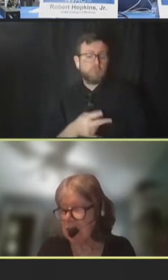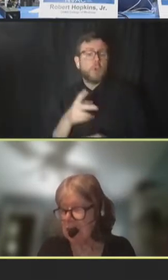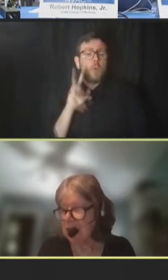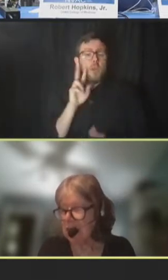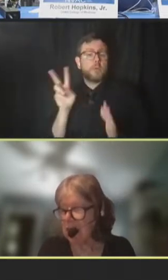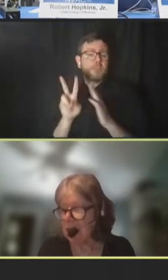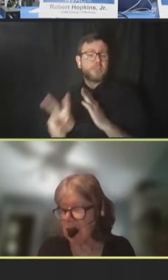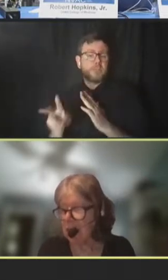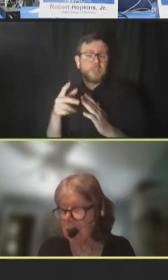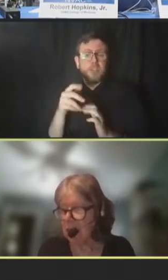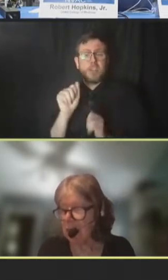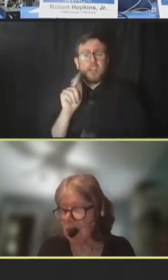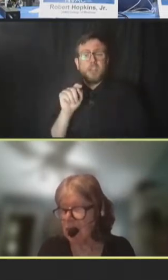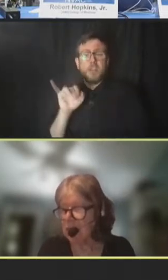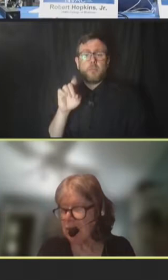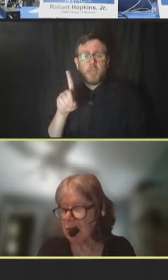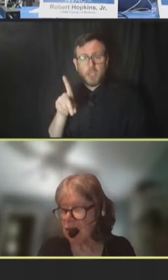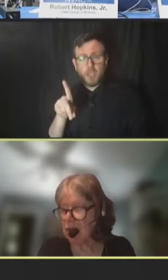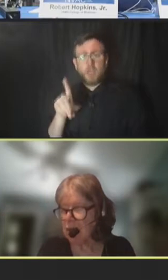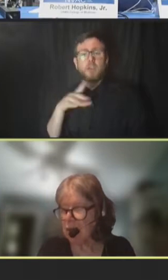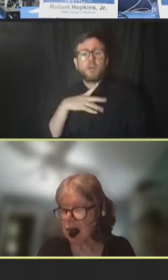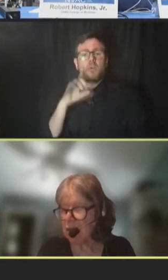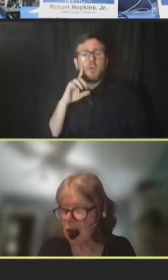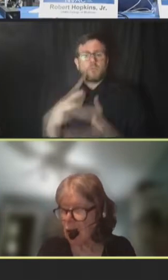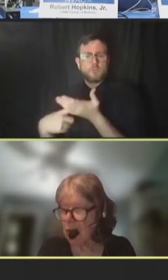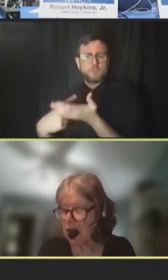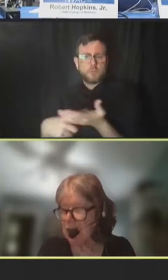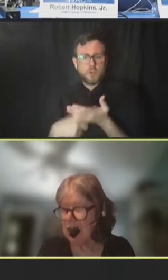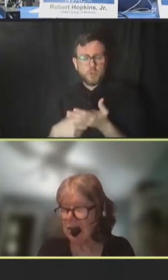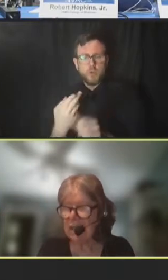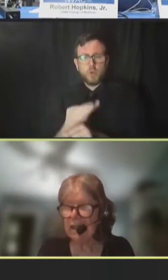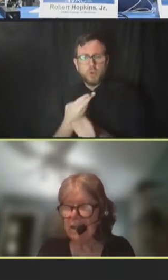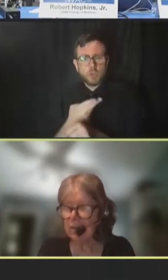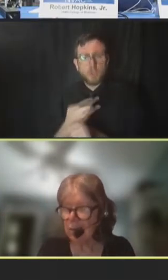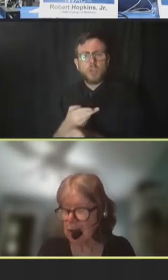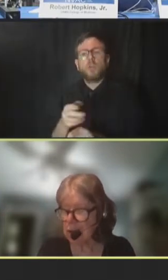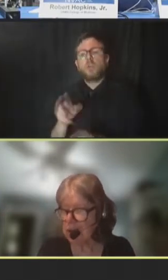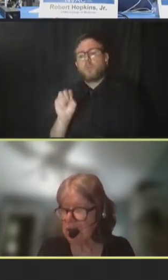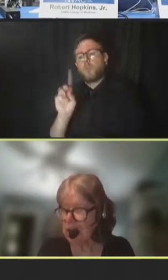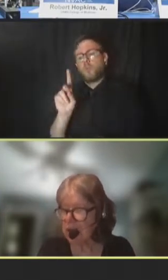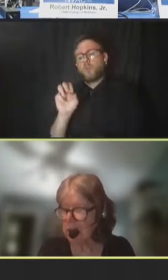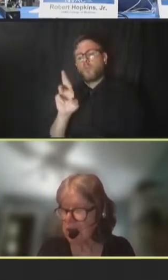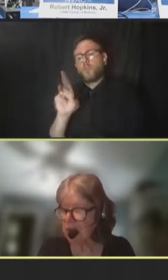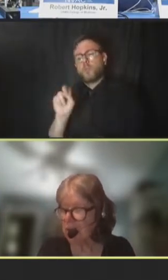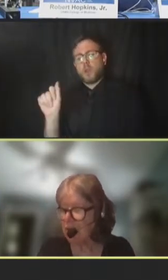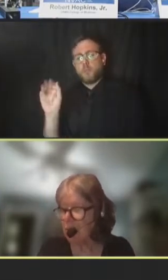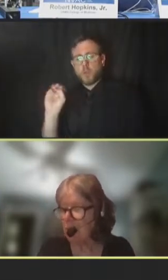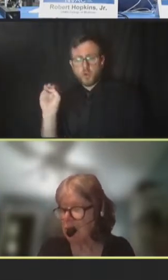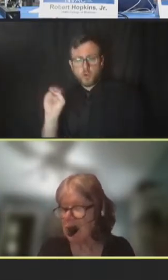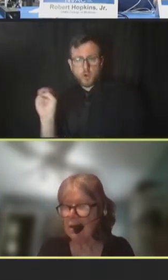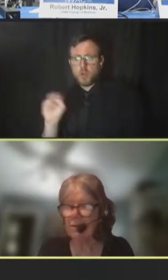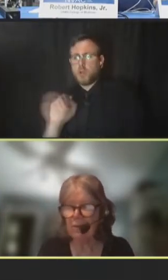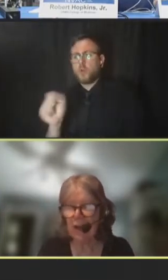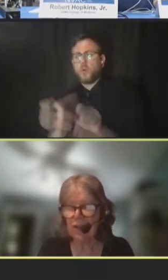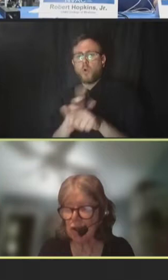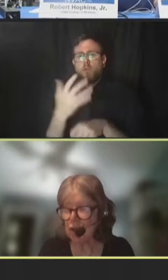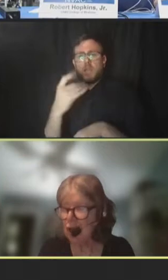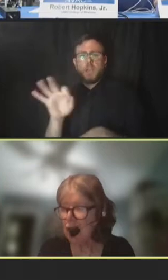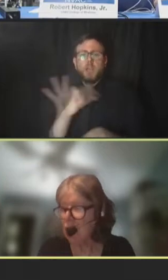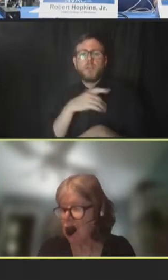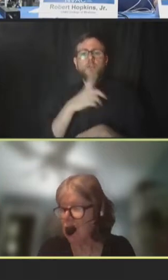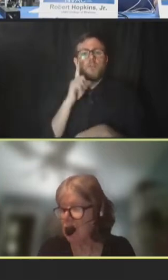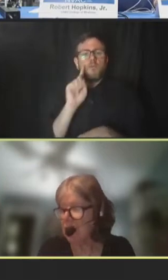be discussing use of the Moderna COVID-19 vaccine for 6-month to 5-year-olds and the